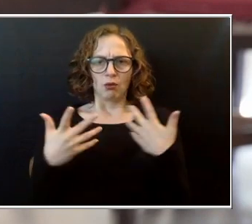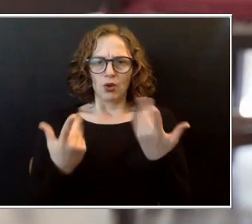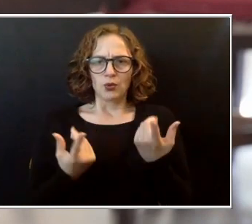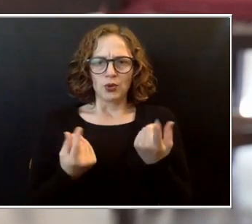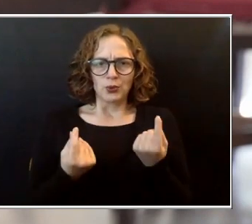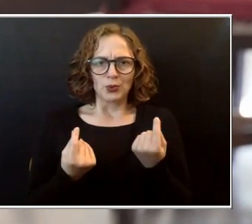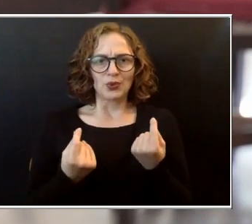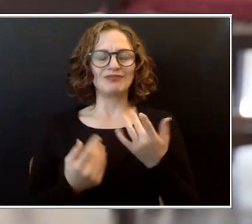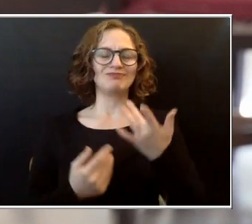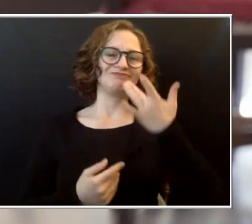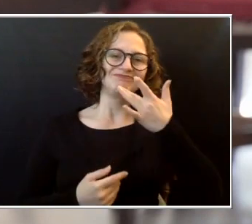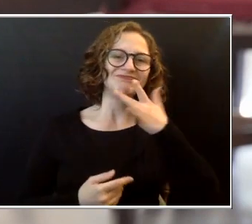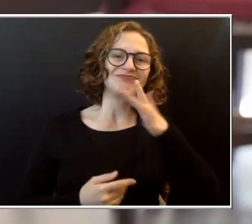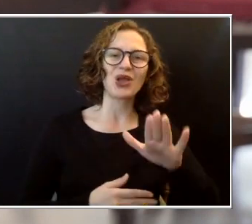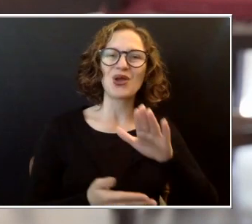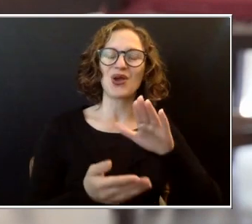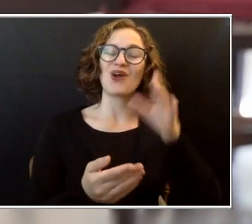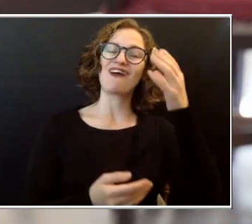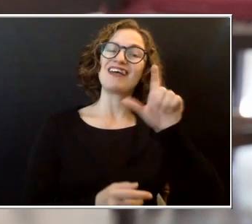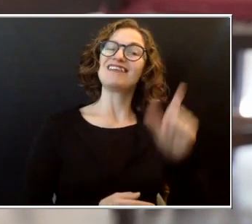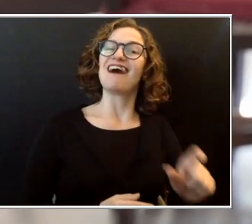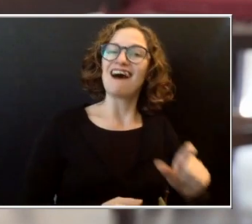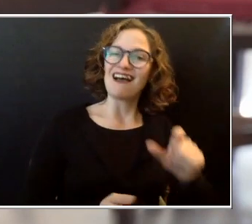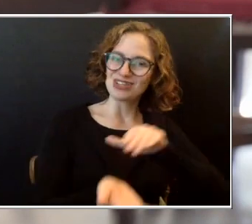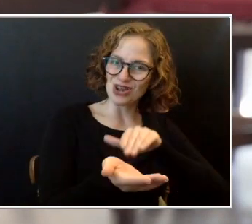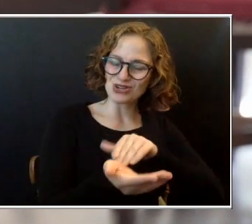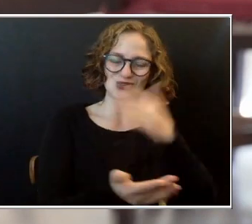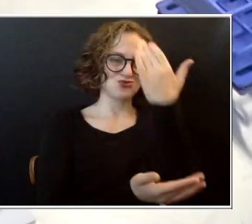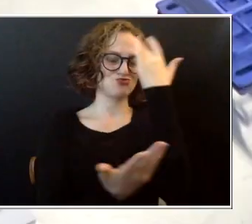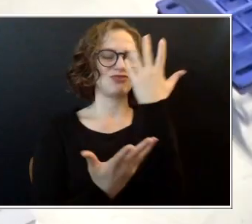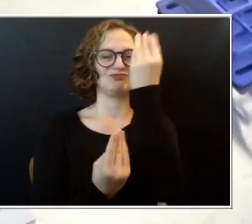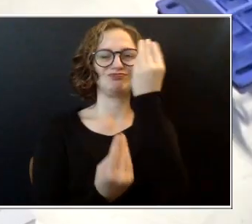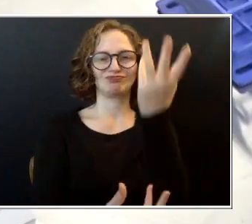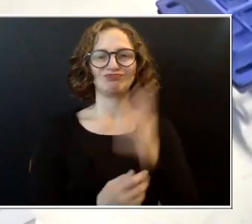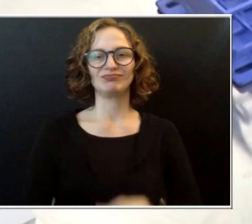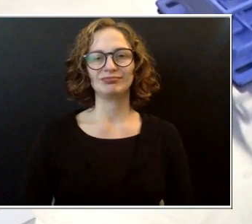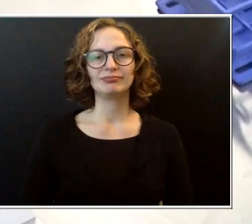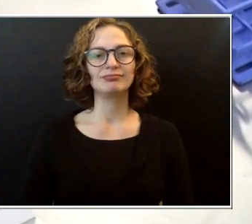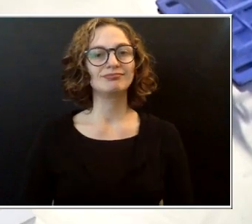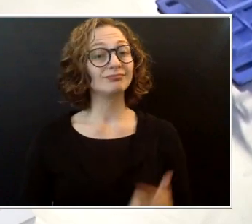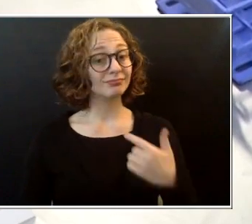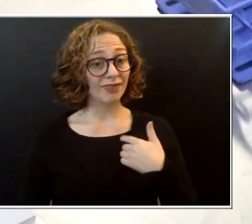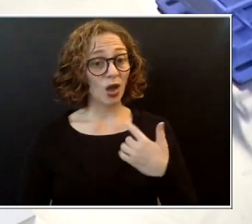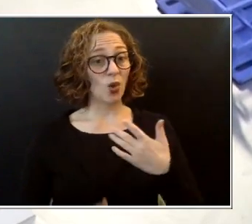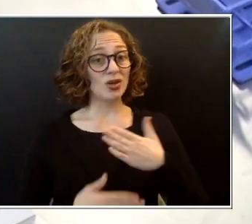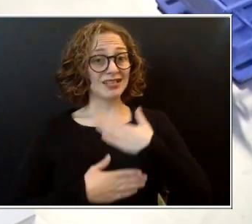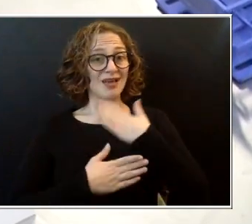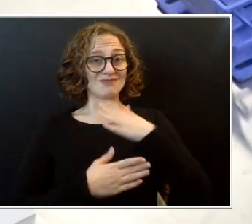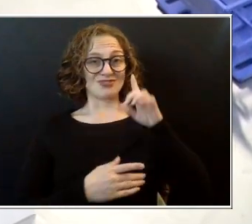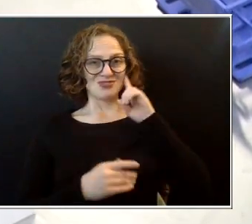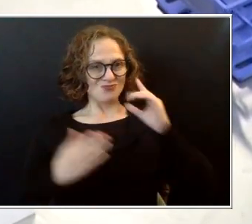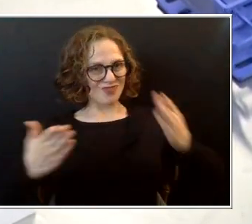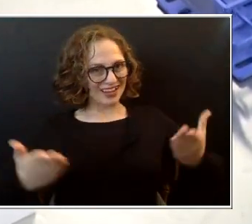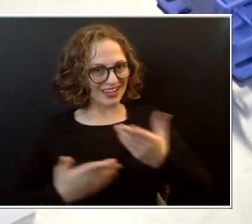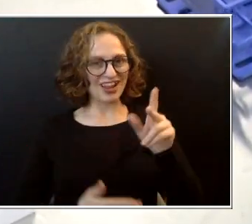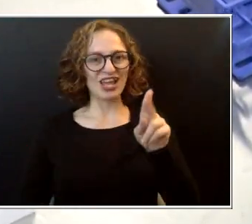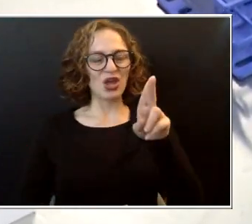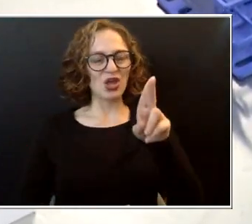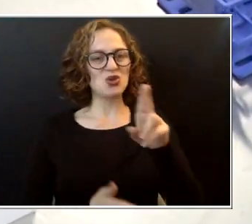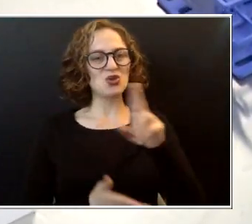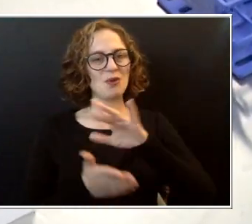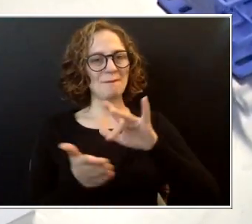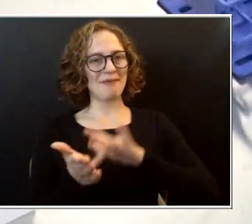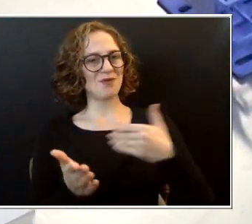pleasantly surprised to know that right here at KU Med, we have one of the best investigators that are